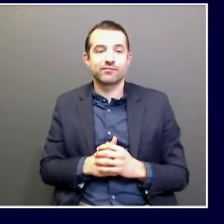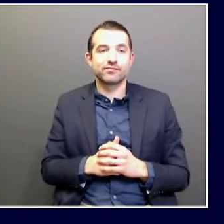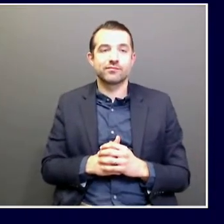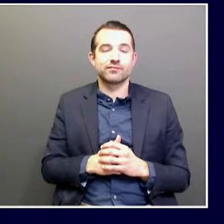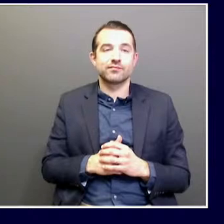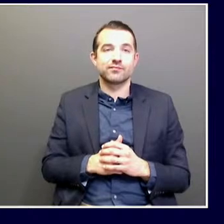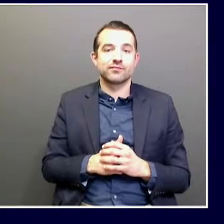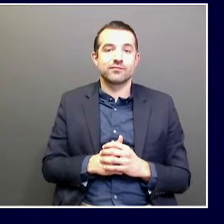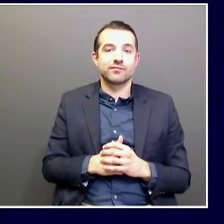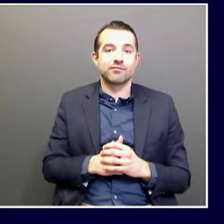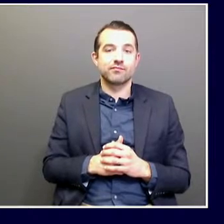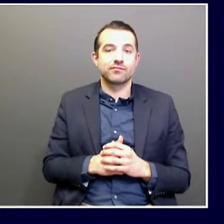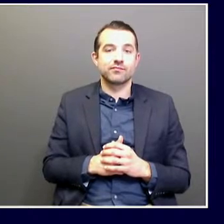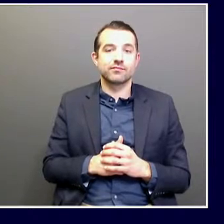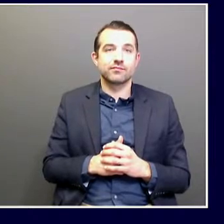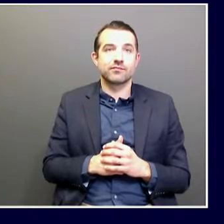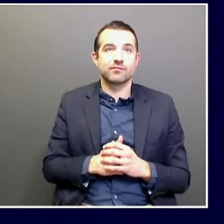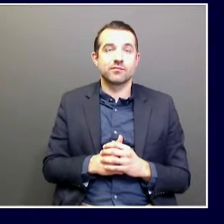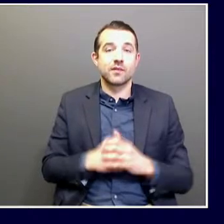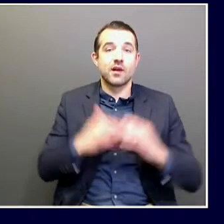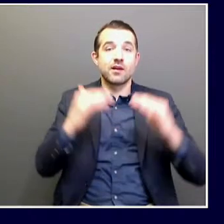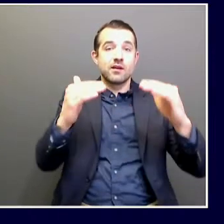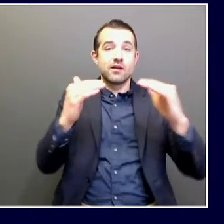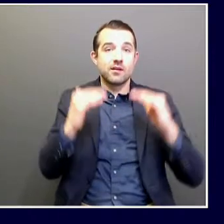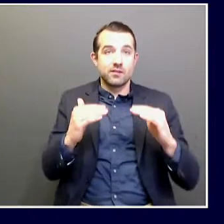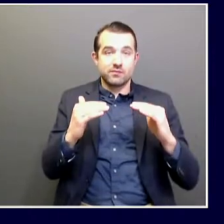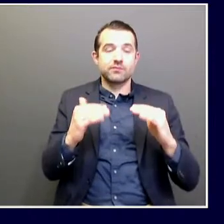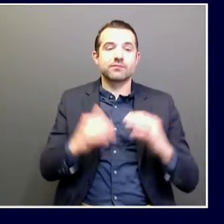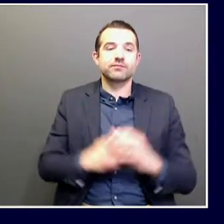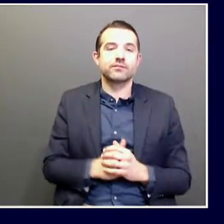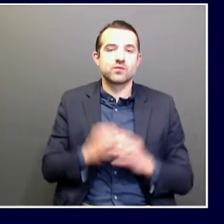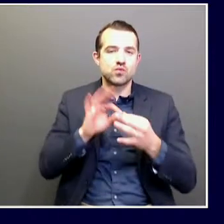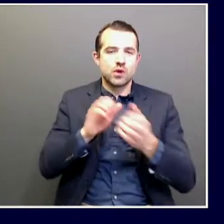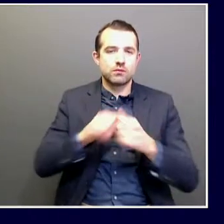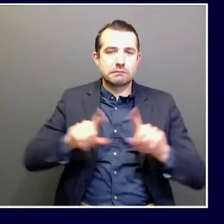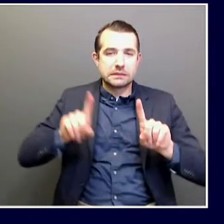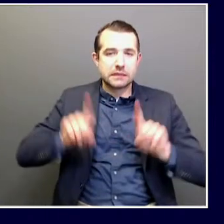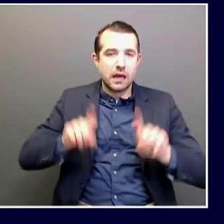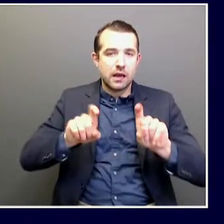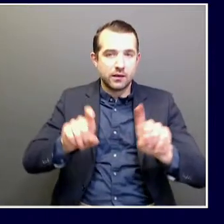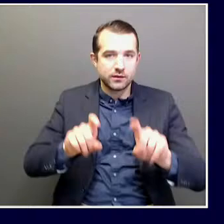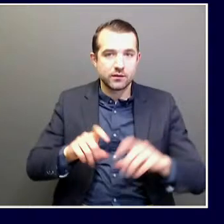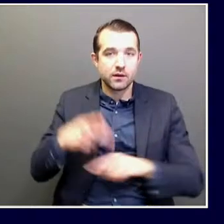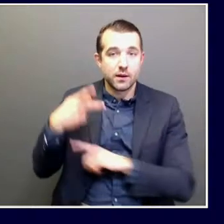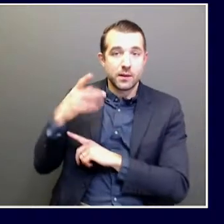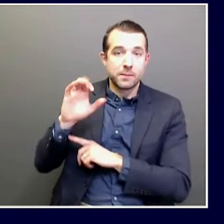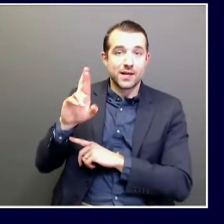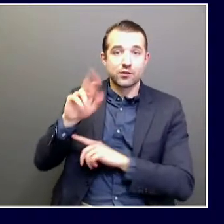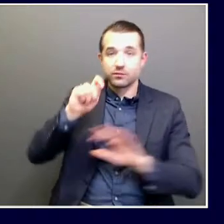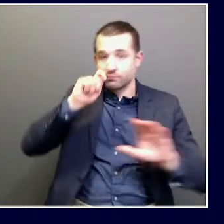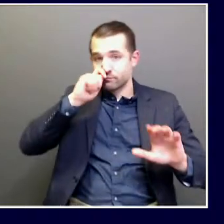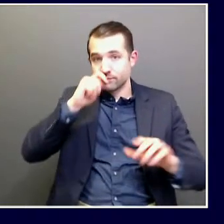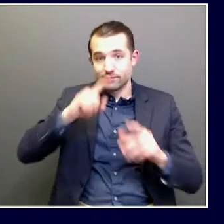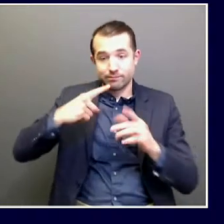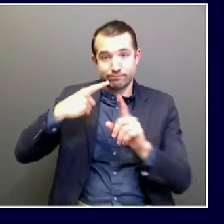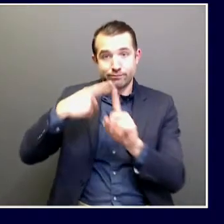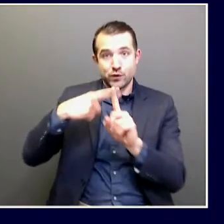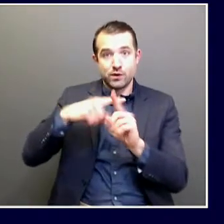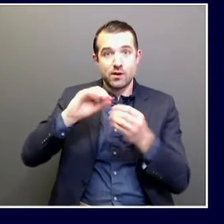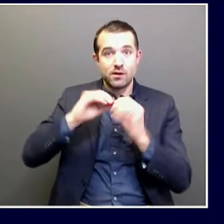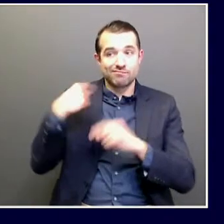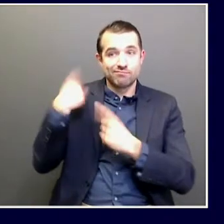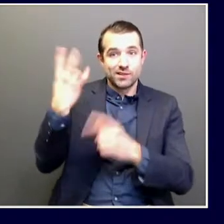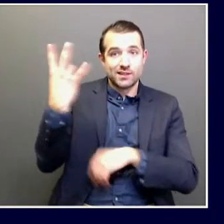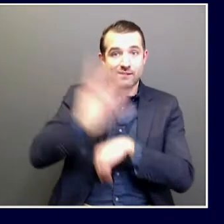Turning to testing, the positivity rate, the PCR positivity rate in Maine on a 7-day basis now stands